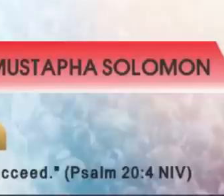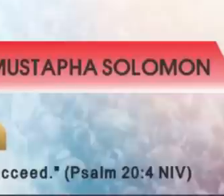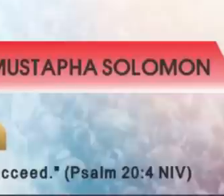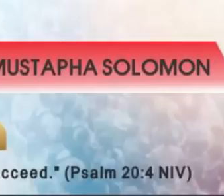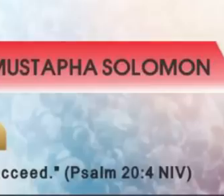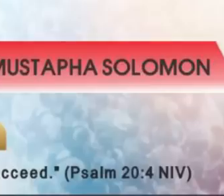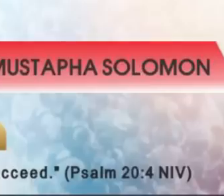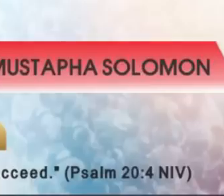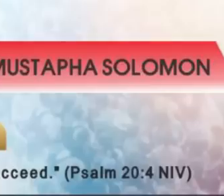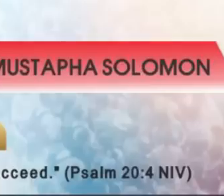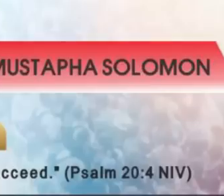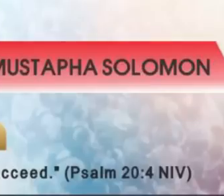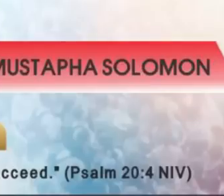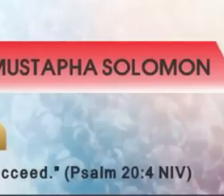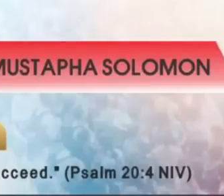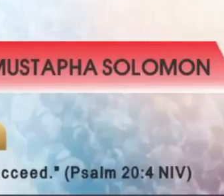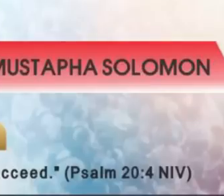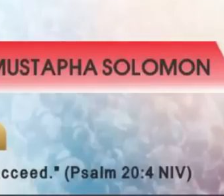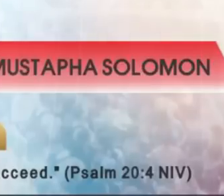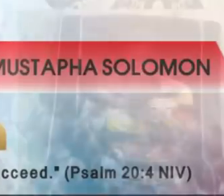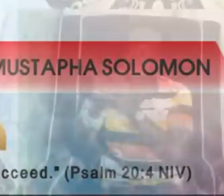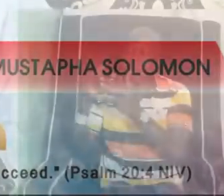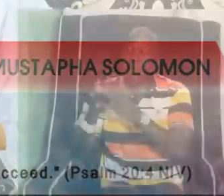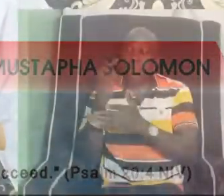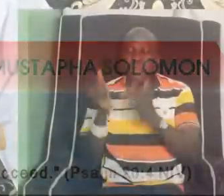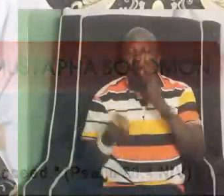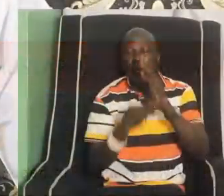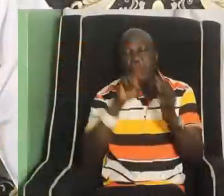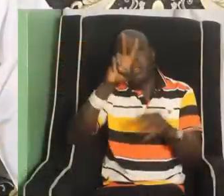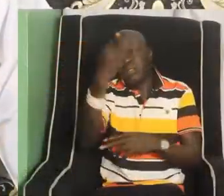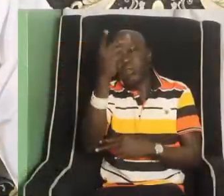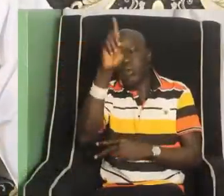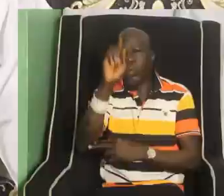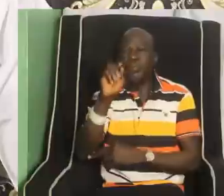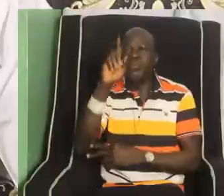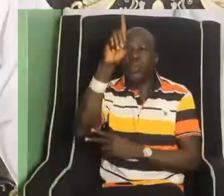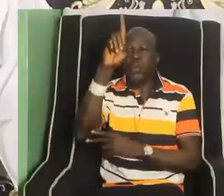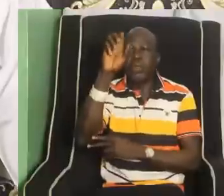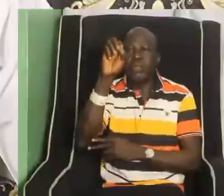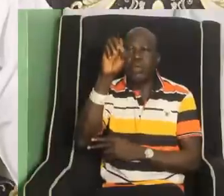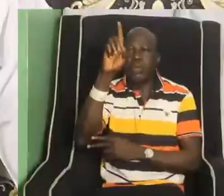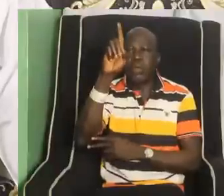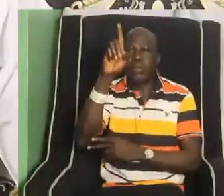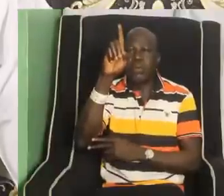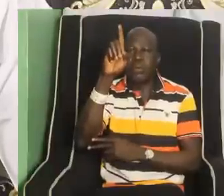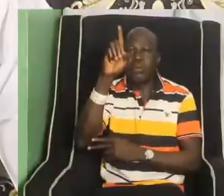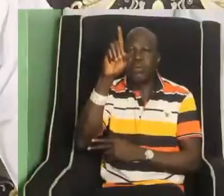30-32-67-02-85. Mustafa Solomon Muslim Abuyade, the Fort Bank. AKG